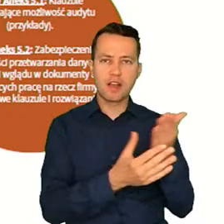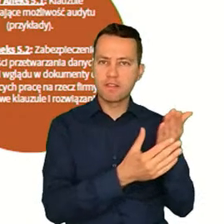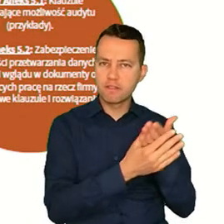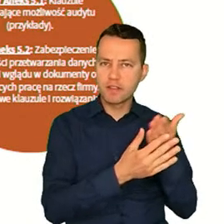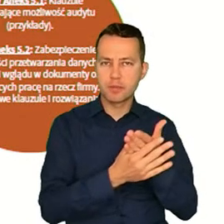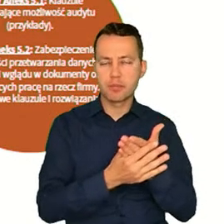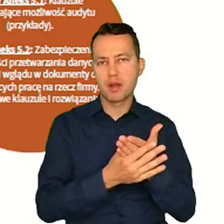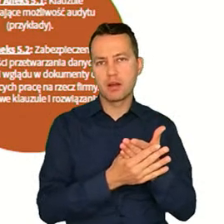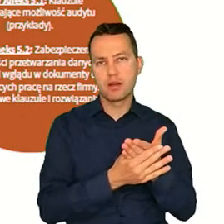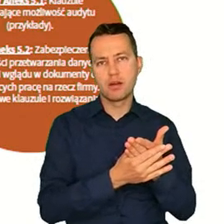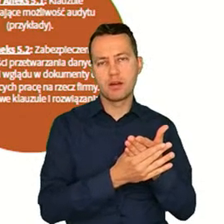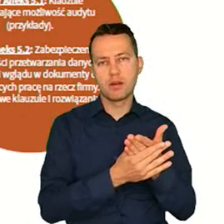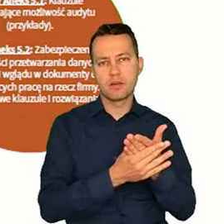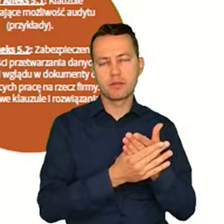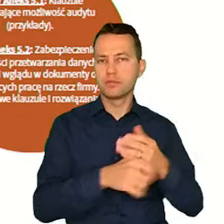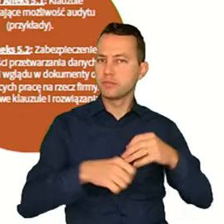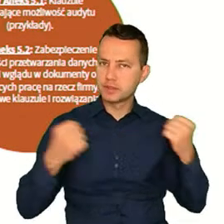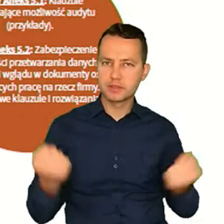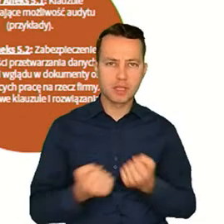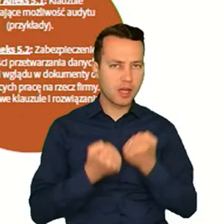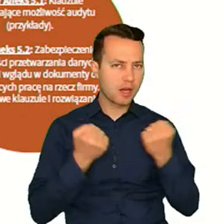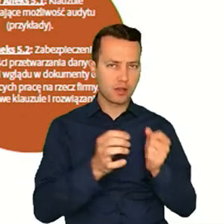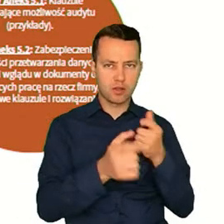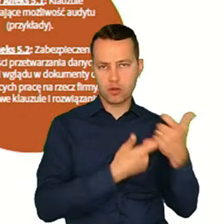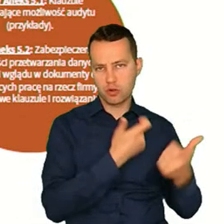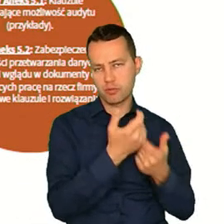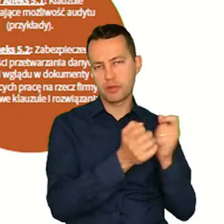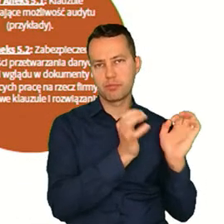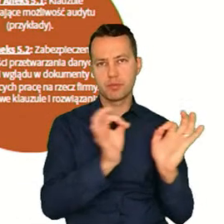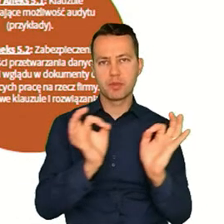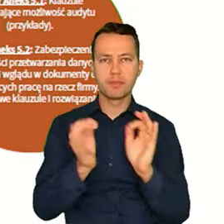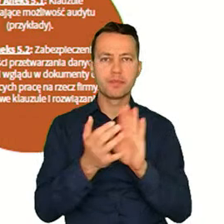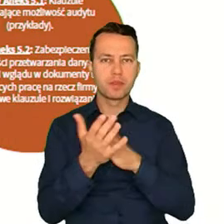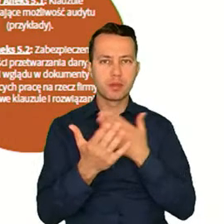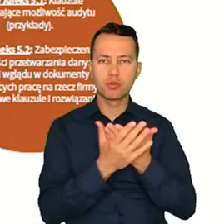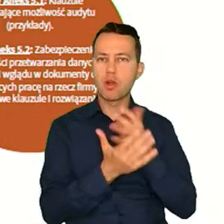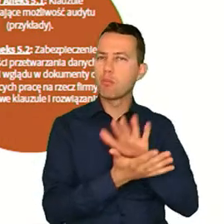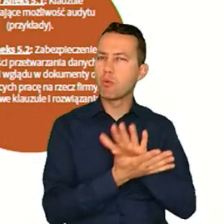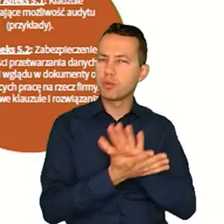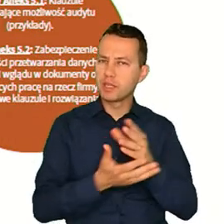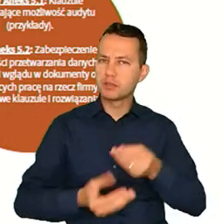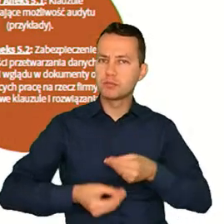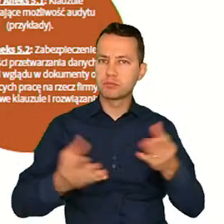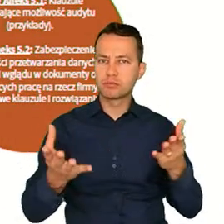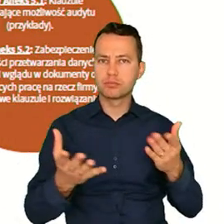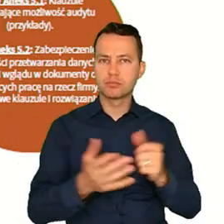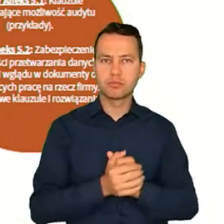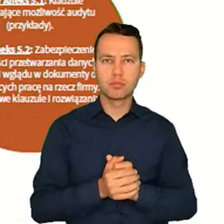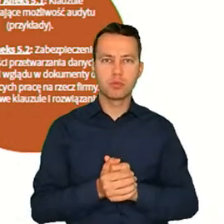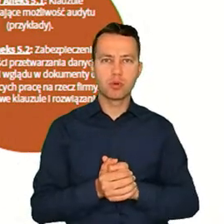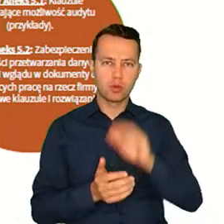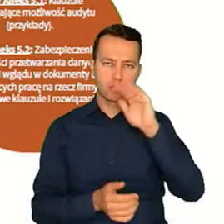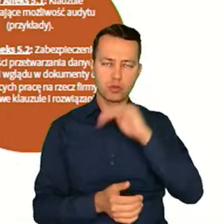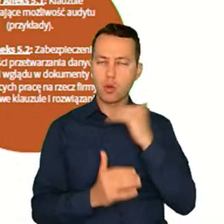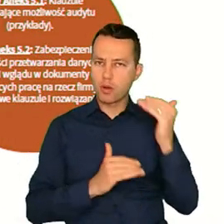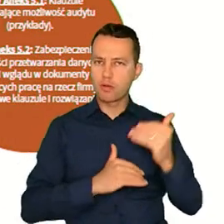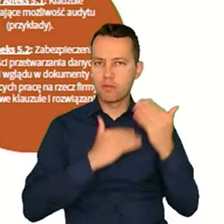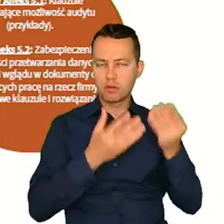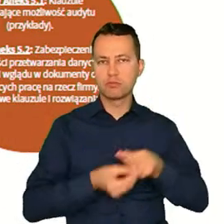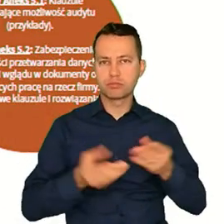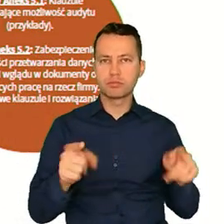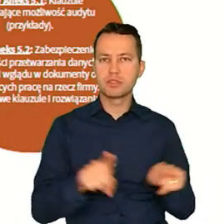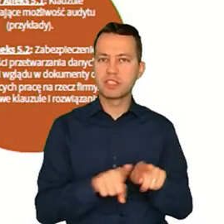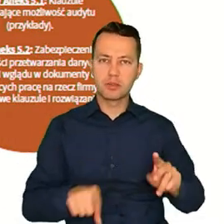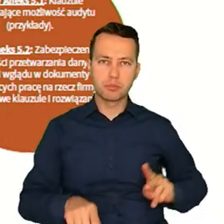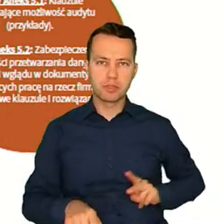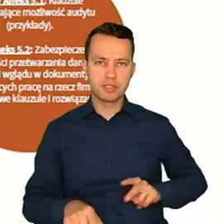in the implementation of due diligence. On the example of publications prepared by the team